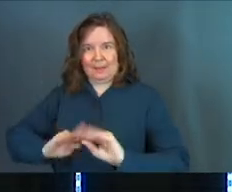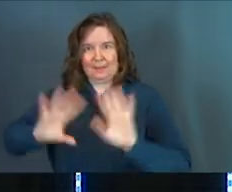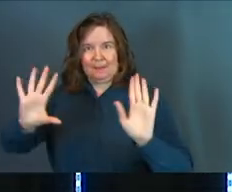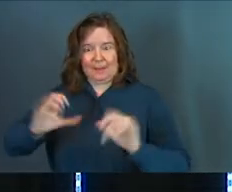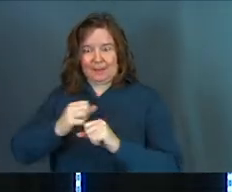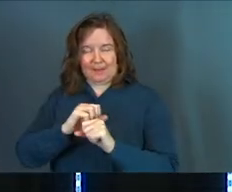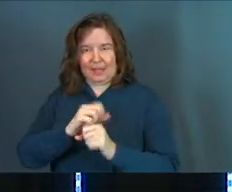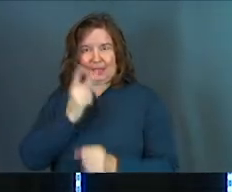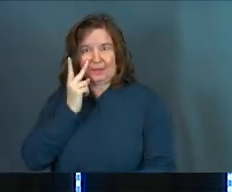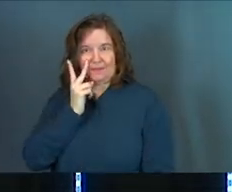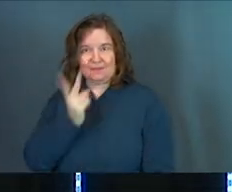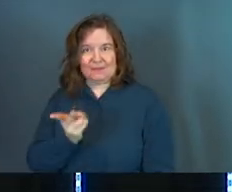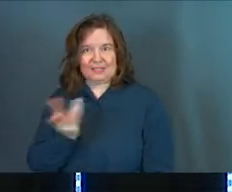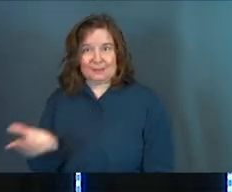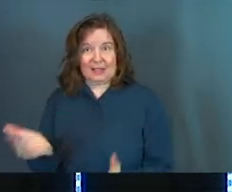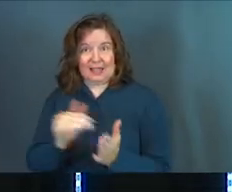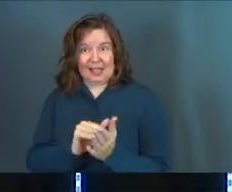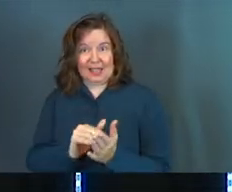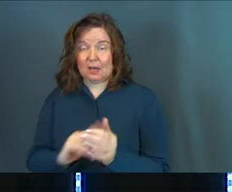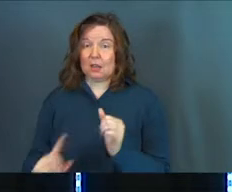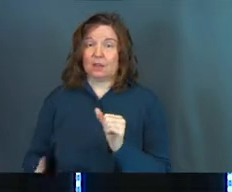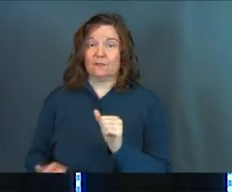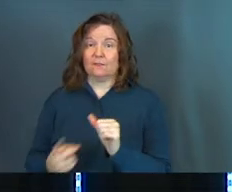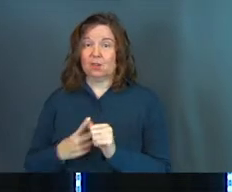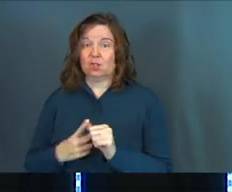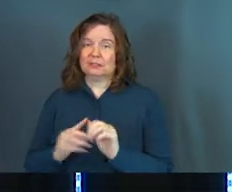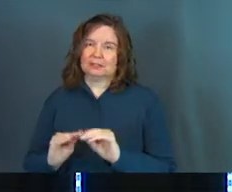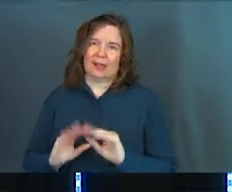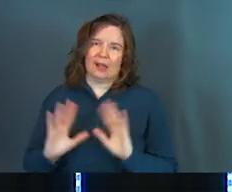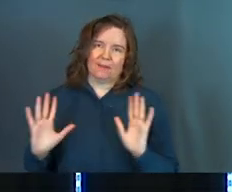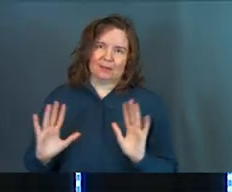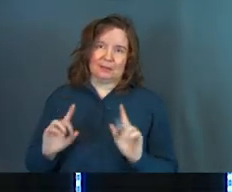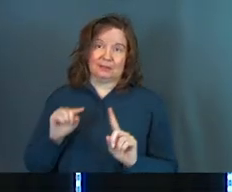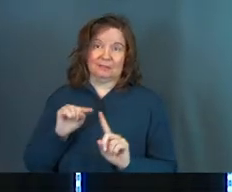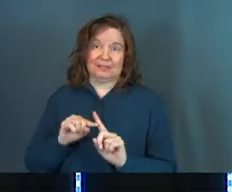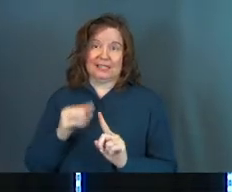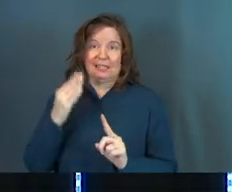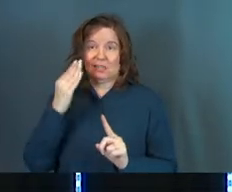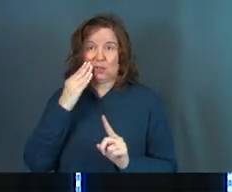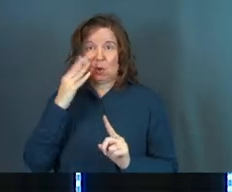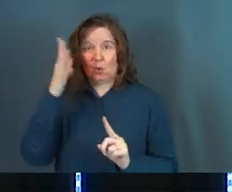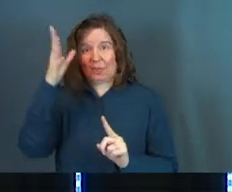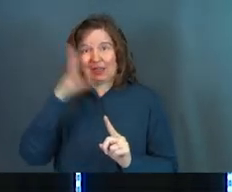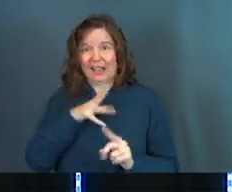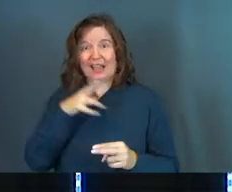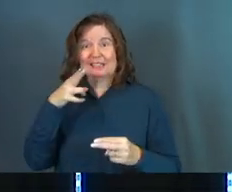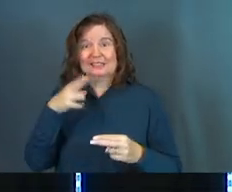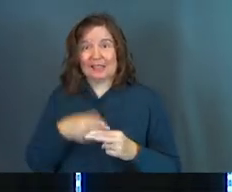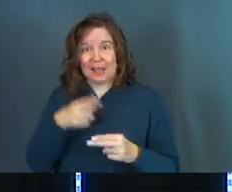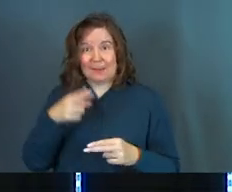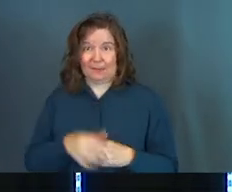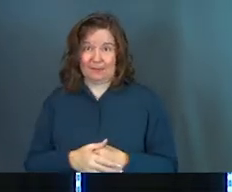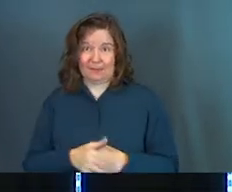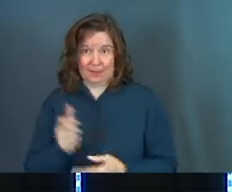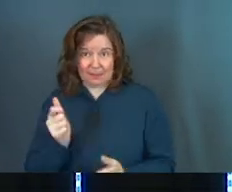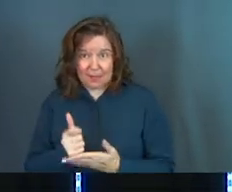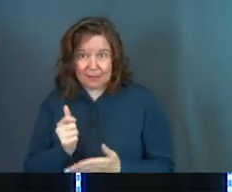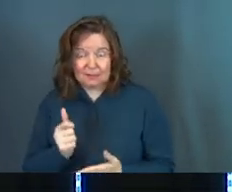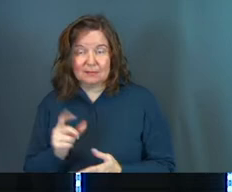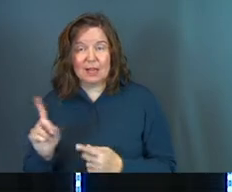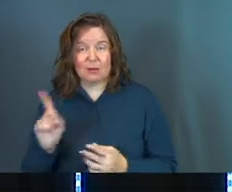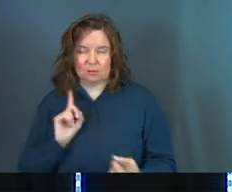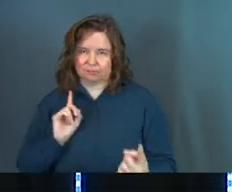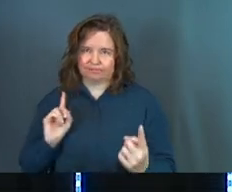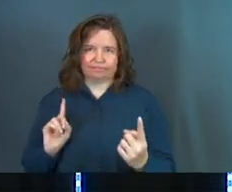and make them visible again. The first one is obvious. He knows the guy's name. Amen. And he